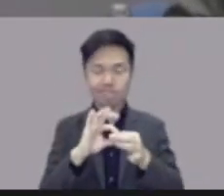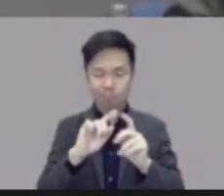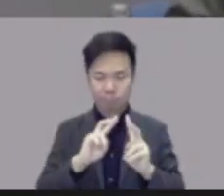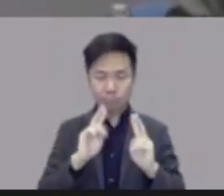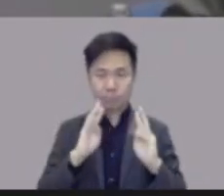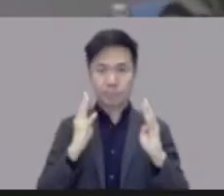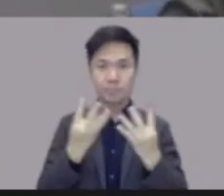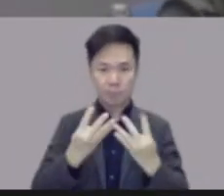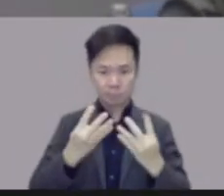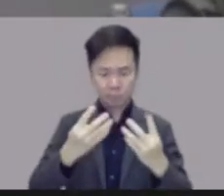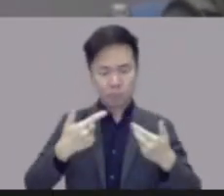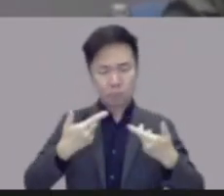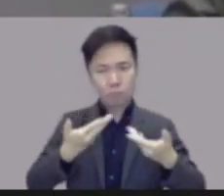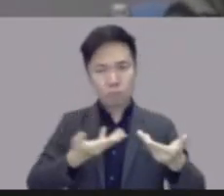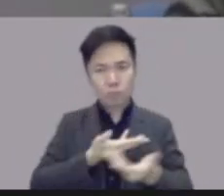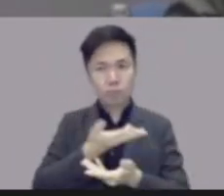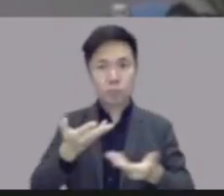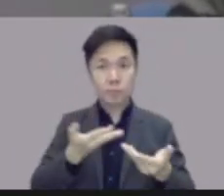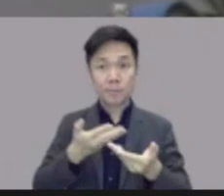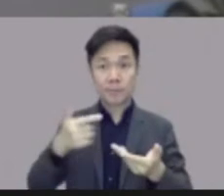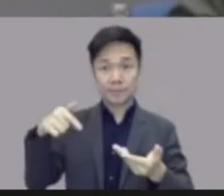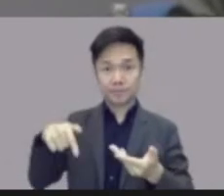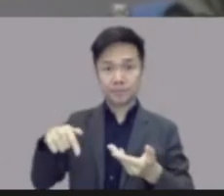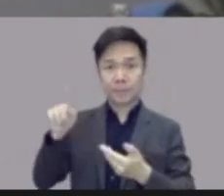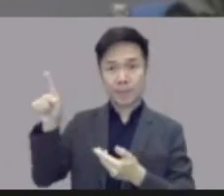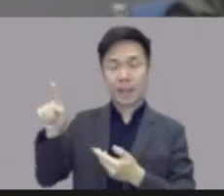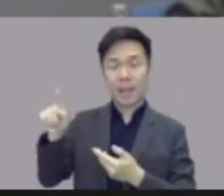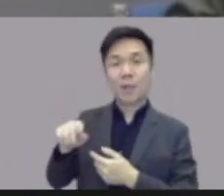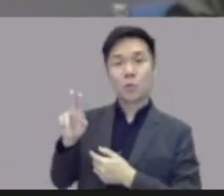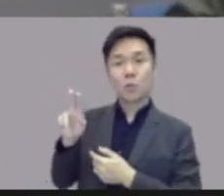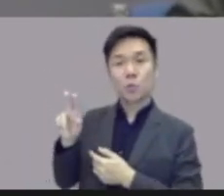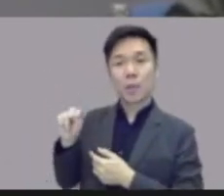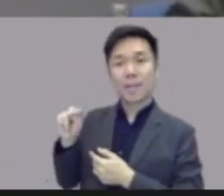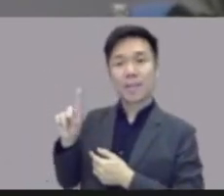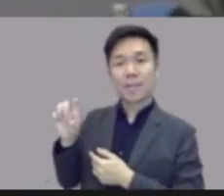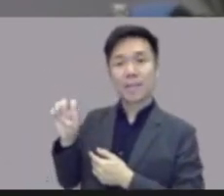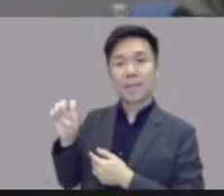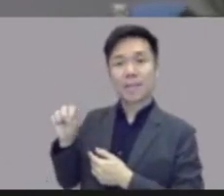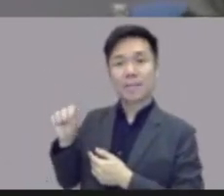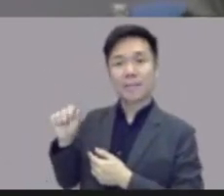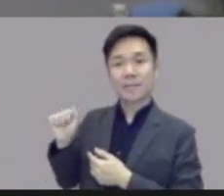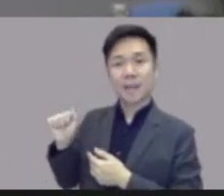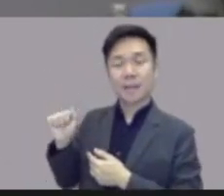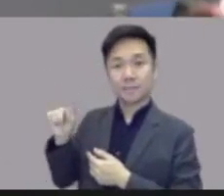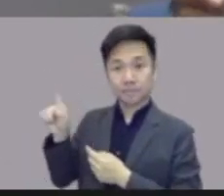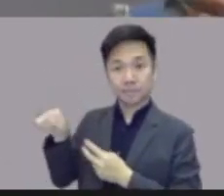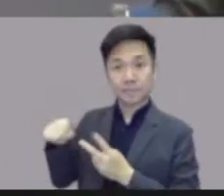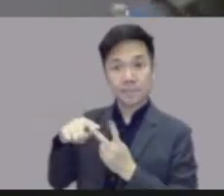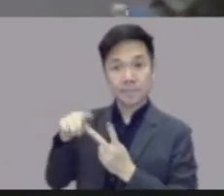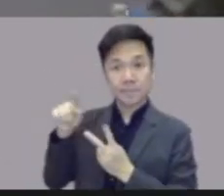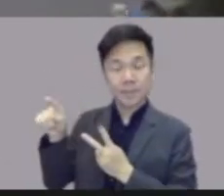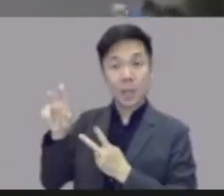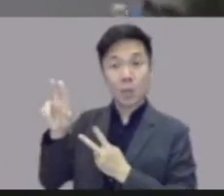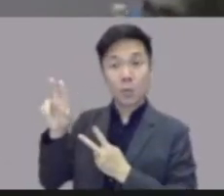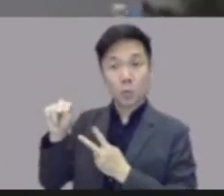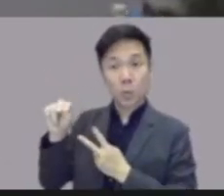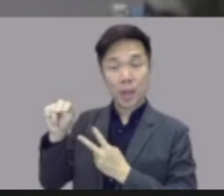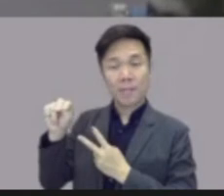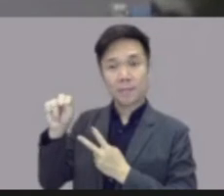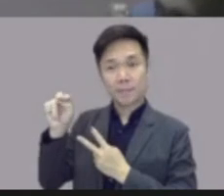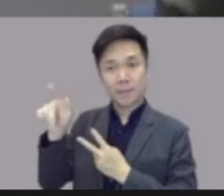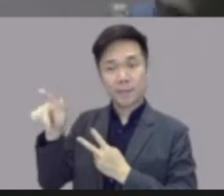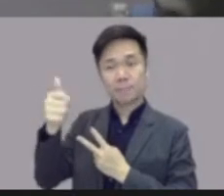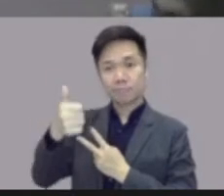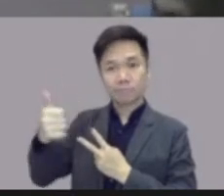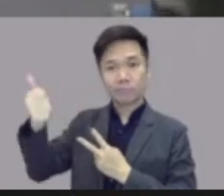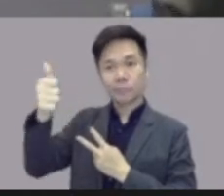Nations development economic and social Affairs undesa and the secretary of the Union territory proceed Secretariat